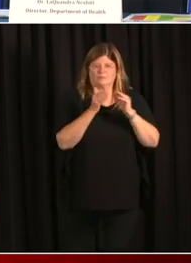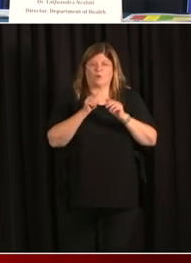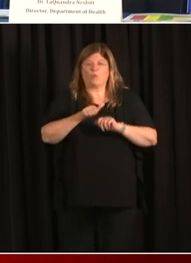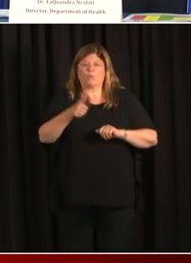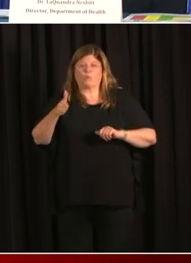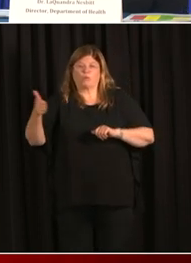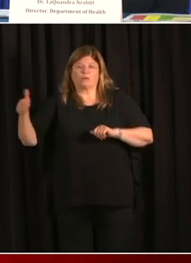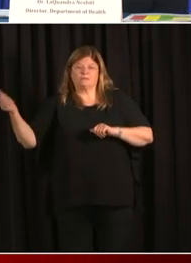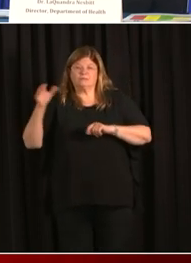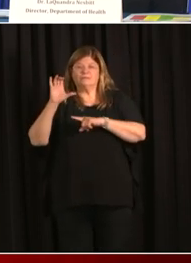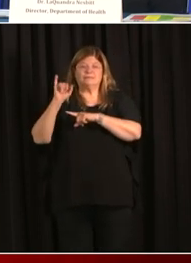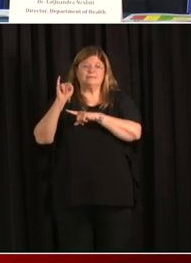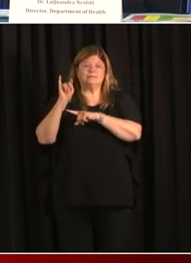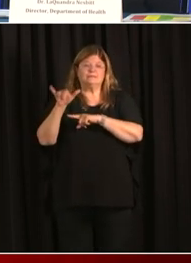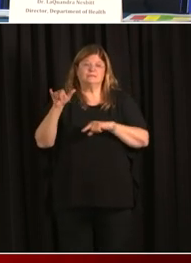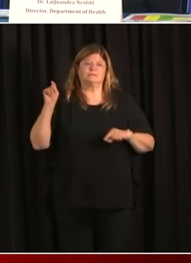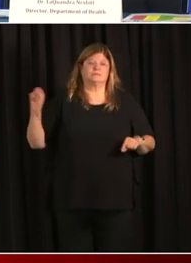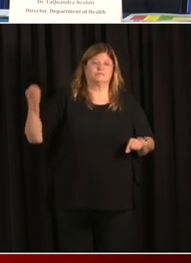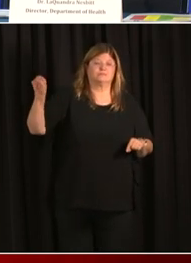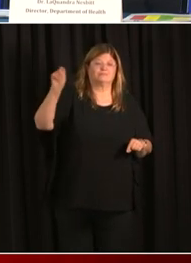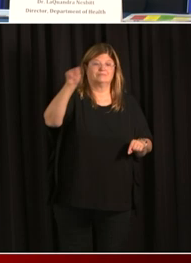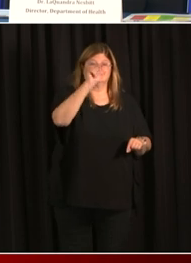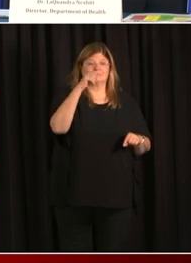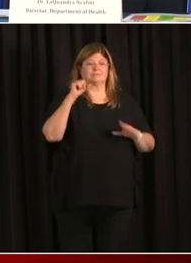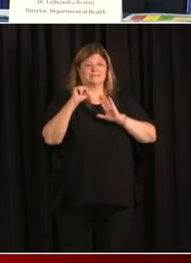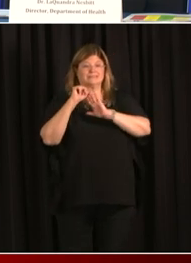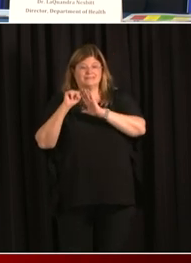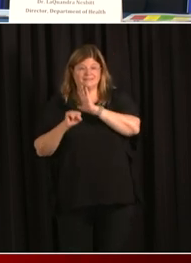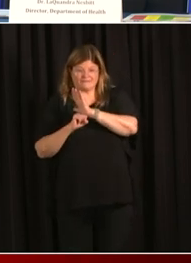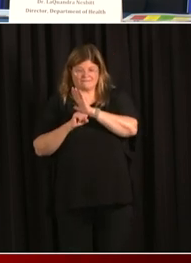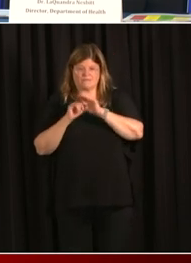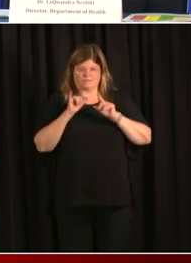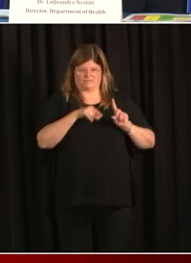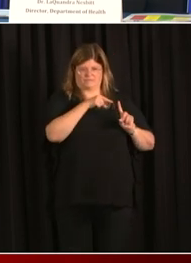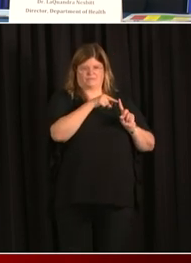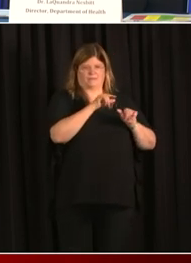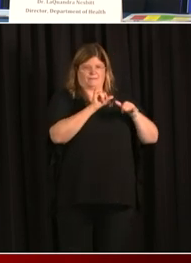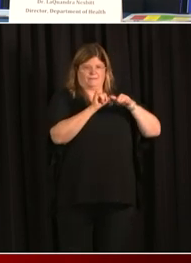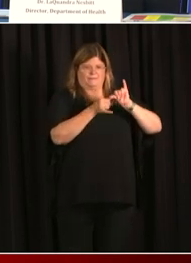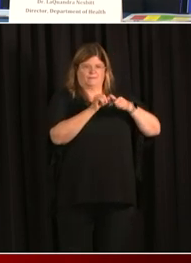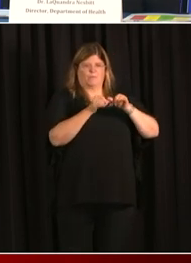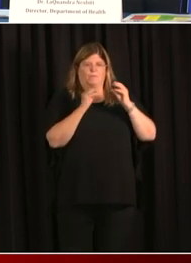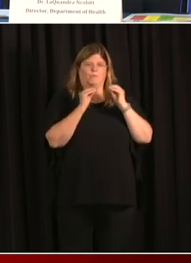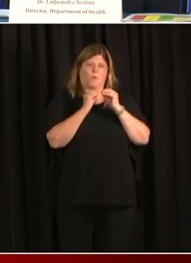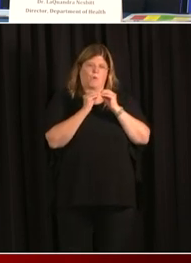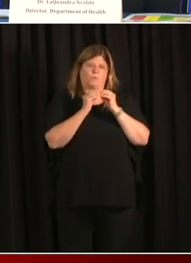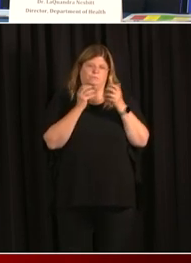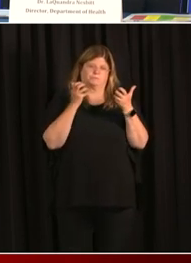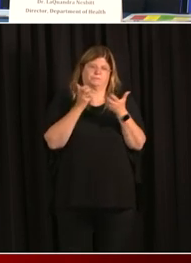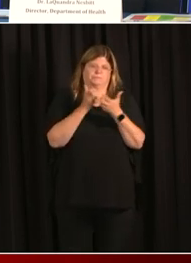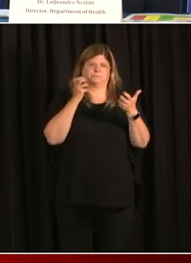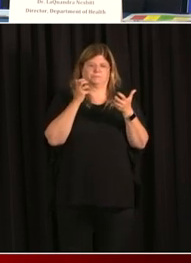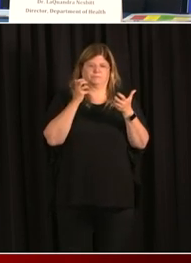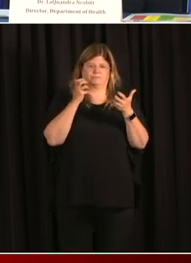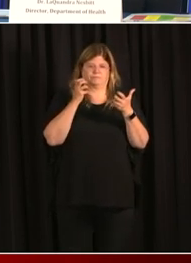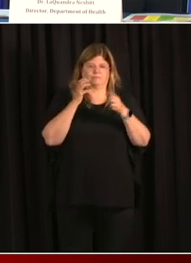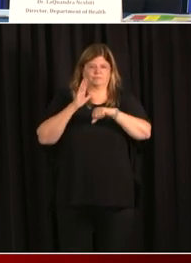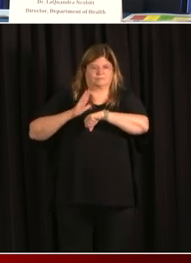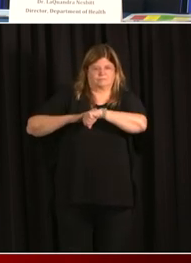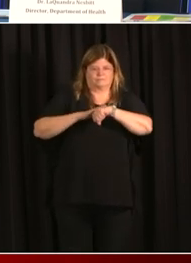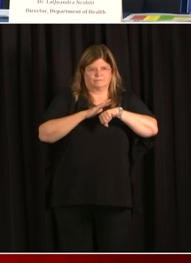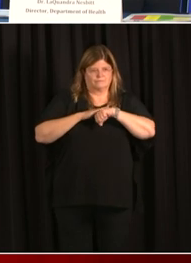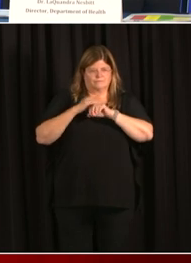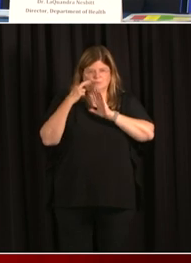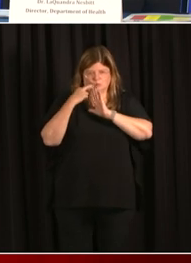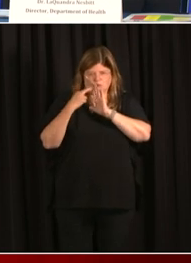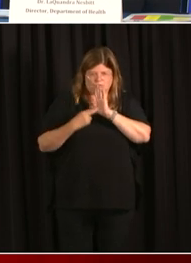cities, how we compare to other states, and we use that metric for, as the mayor mentioned, our travel advisory.